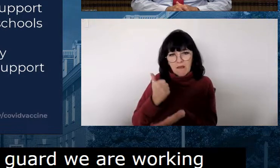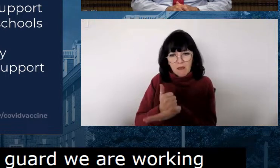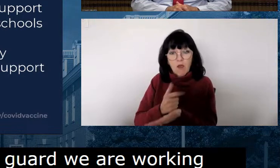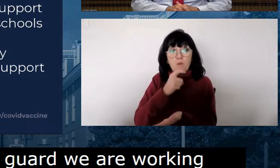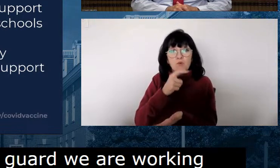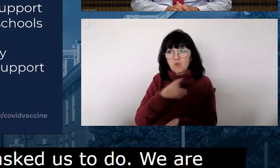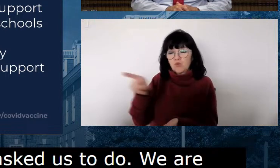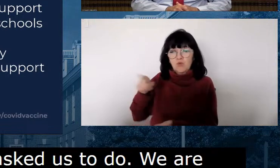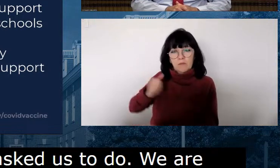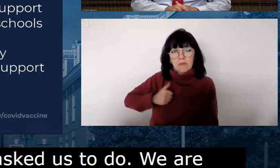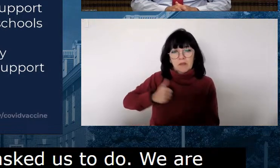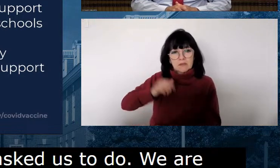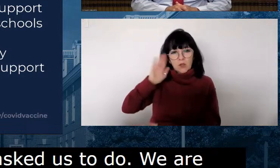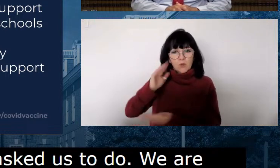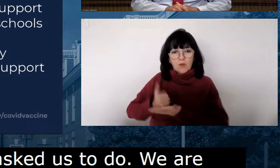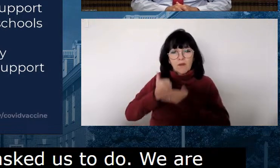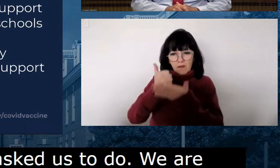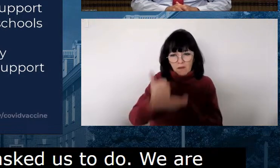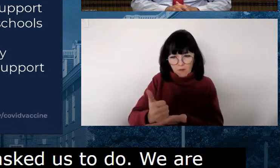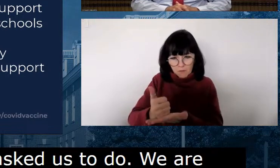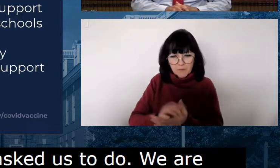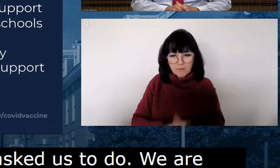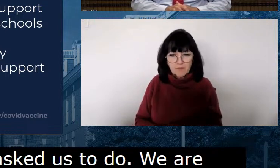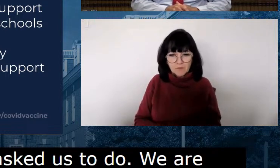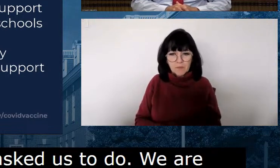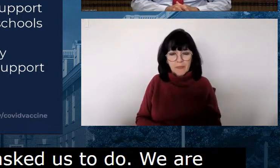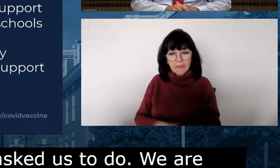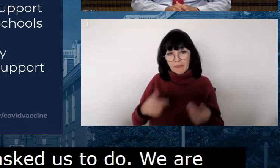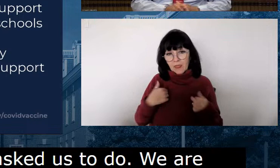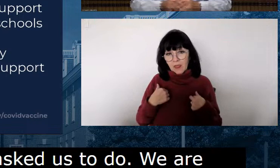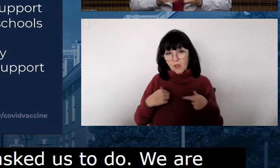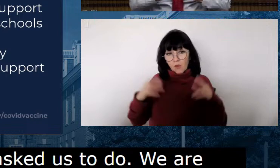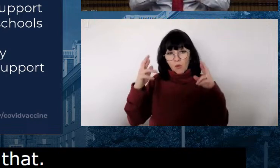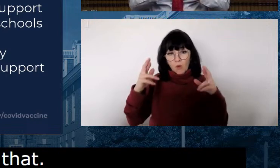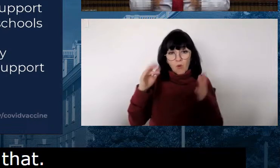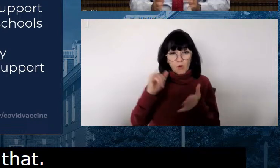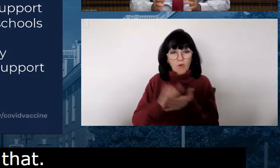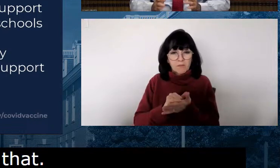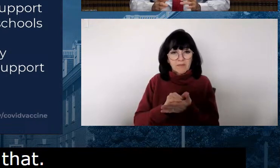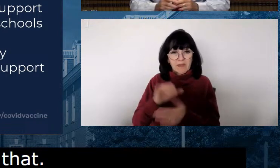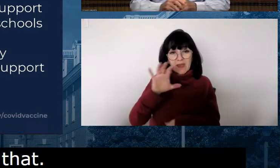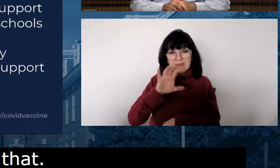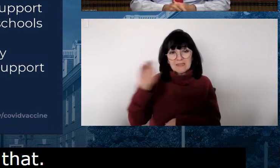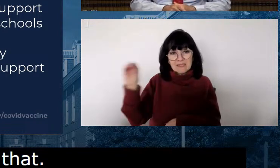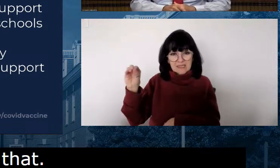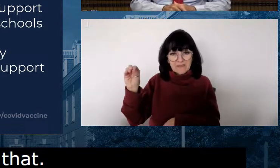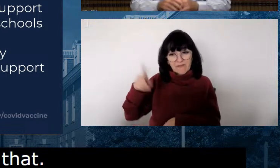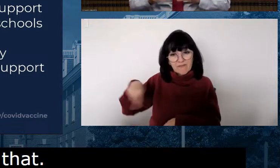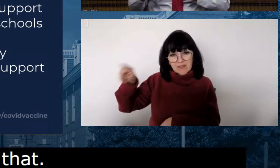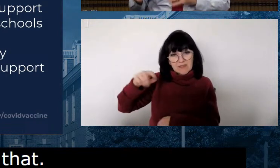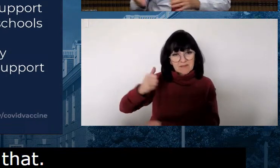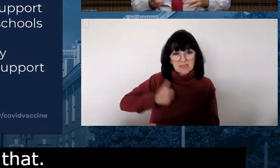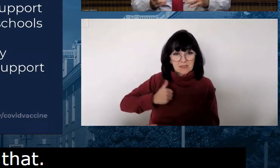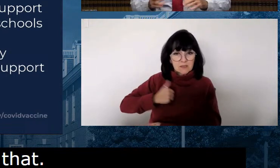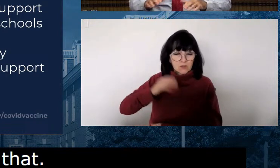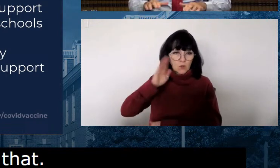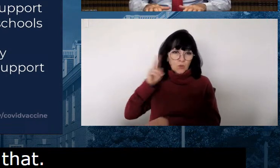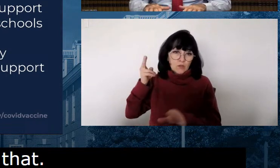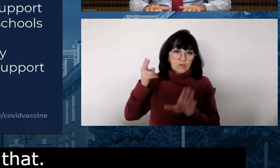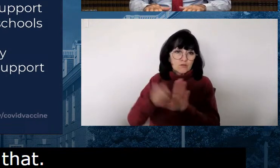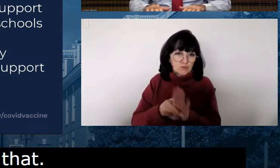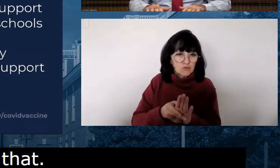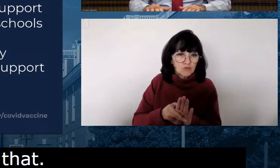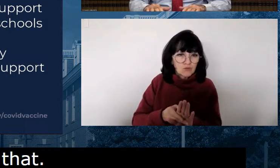that. At least 50 members we hope to be onboarded by mid-January, so it's not an immediate solution. We have to have these